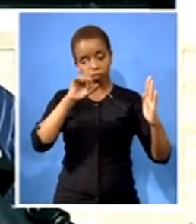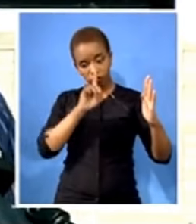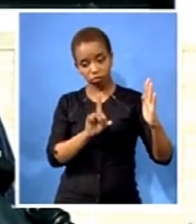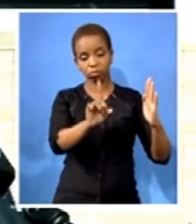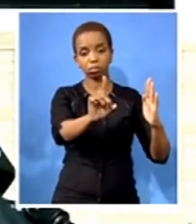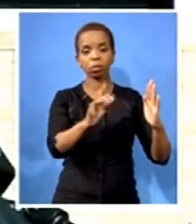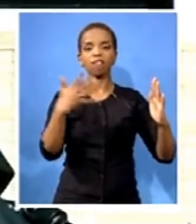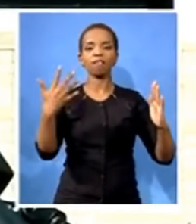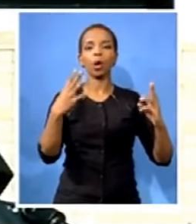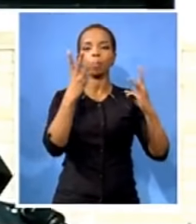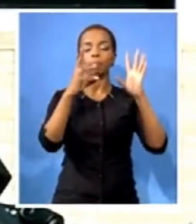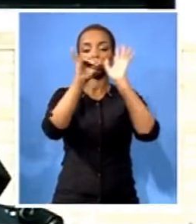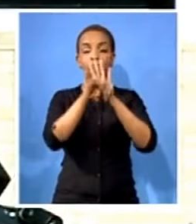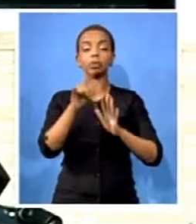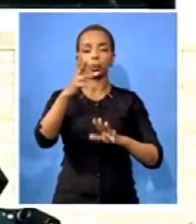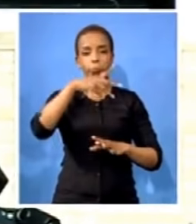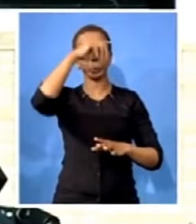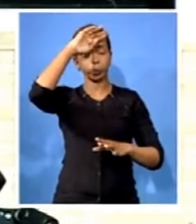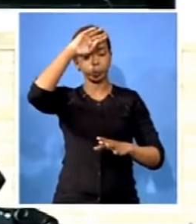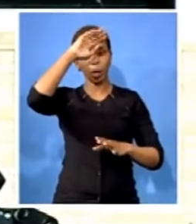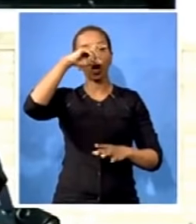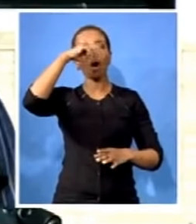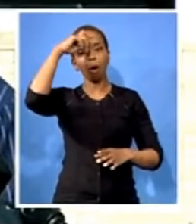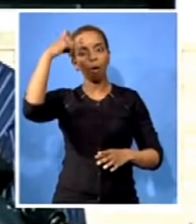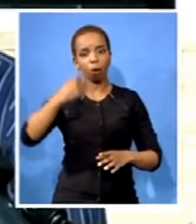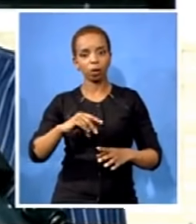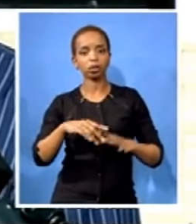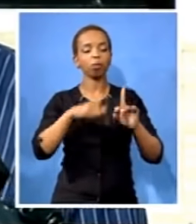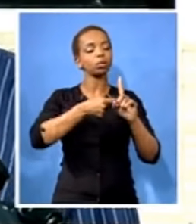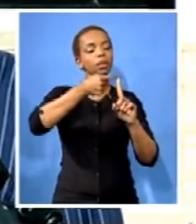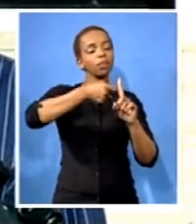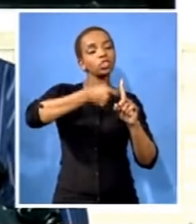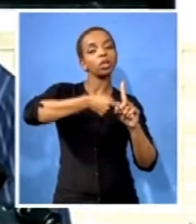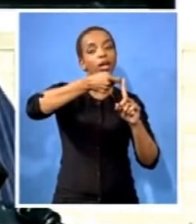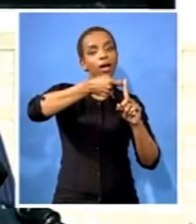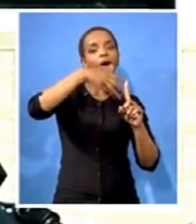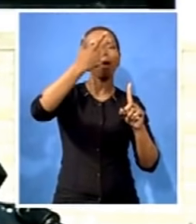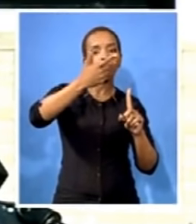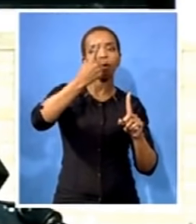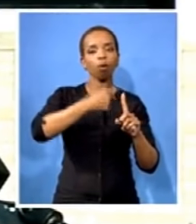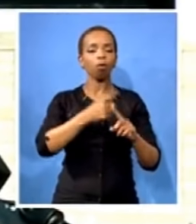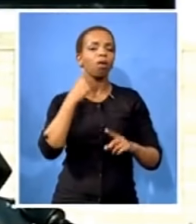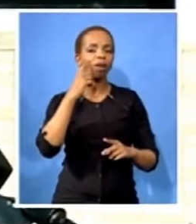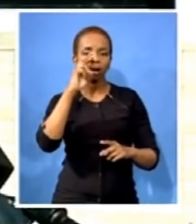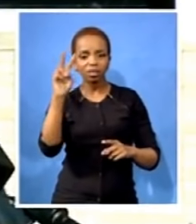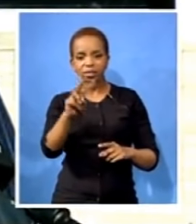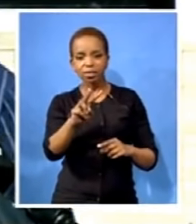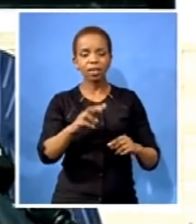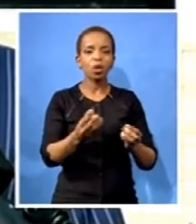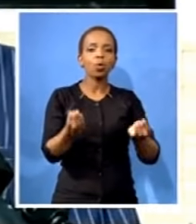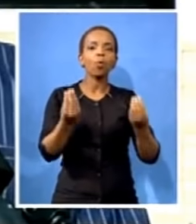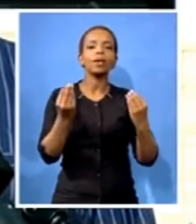it, you see it. It's fine to see it on WhatsApp groups and to see it on social media, Twitter and